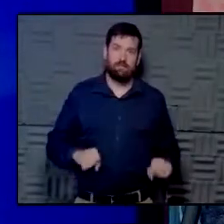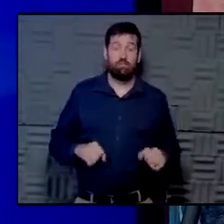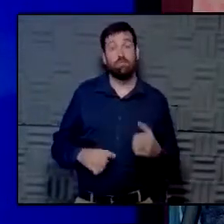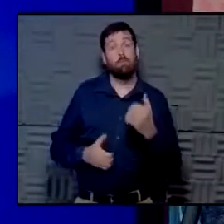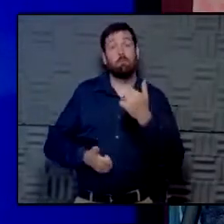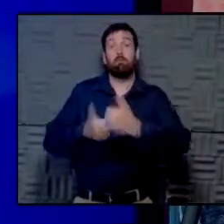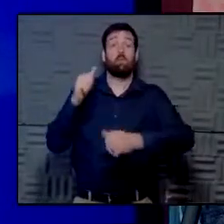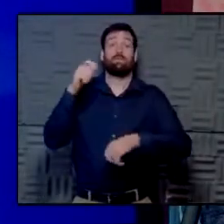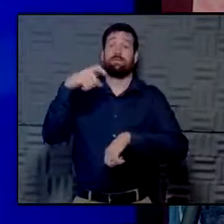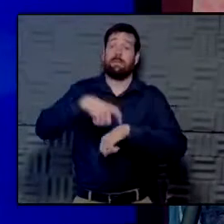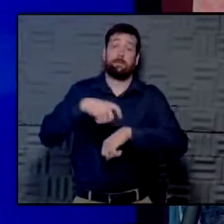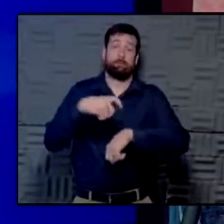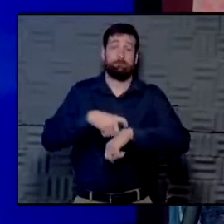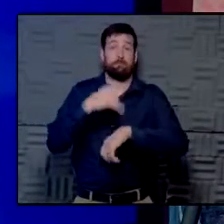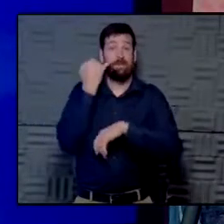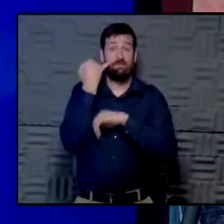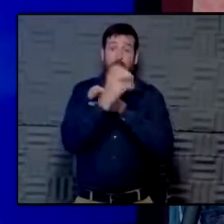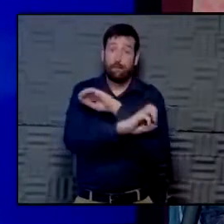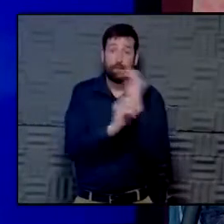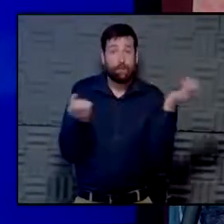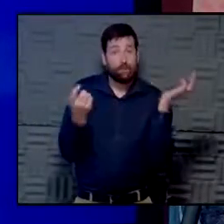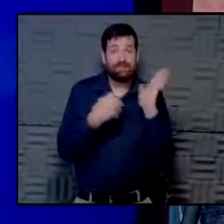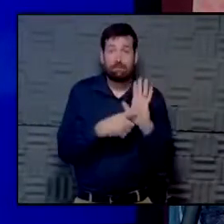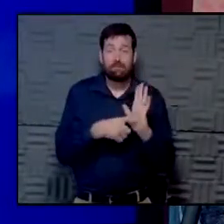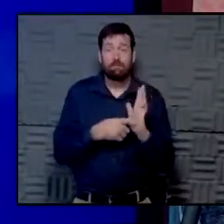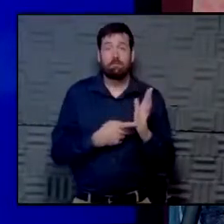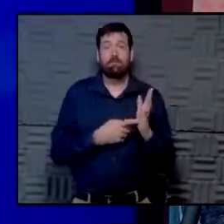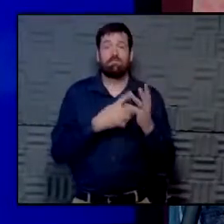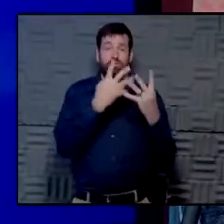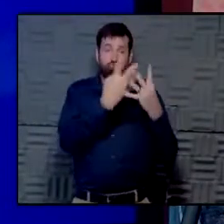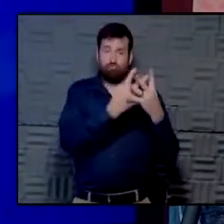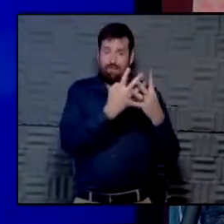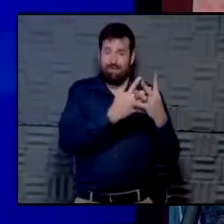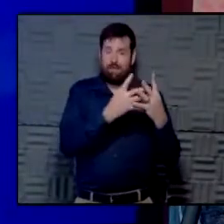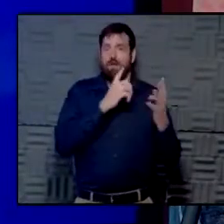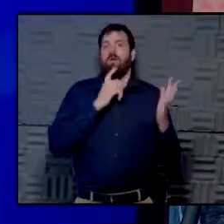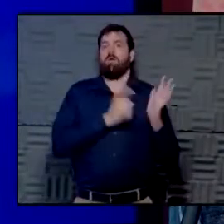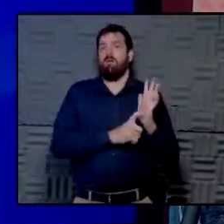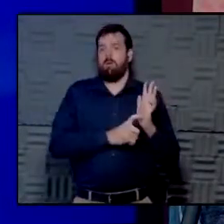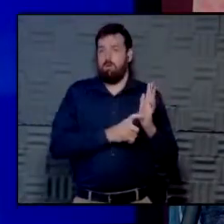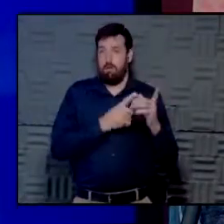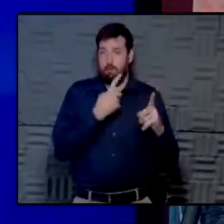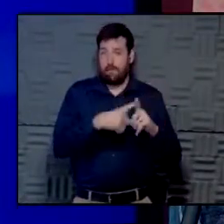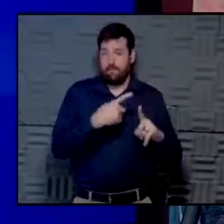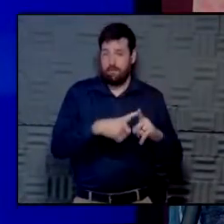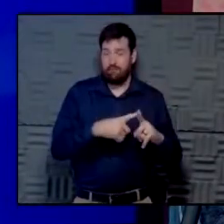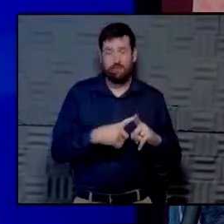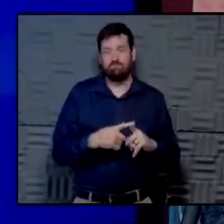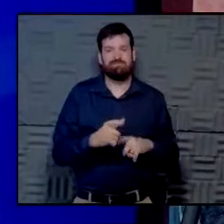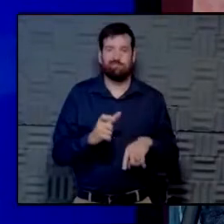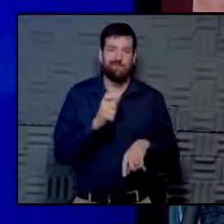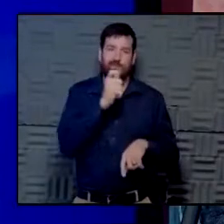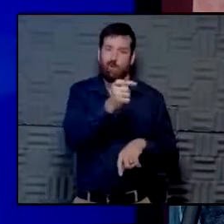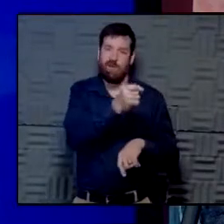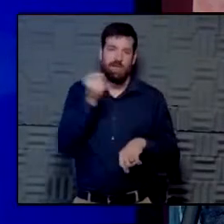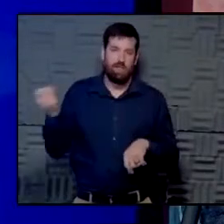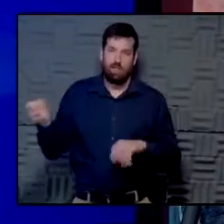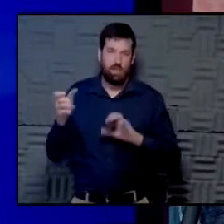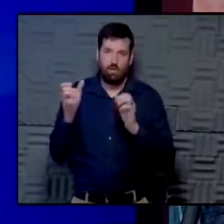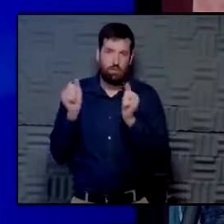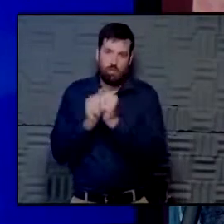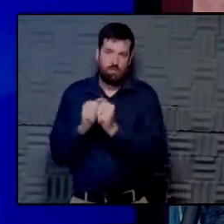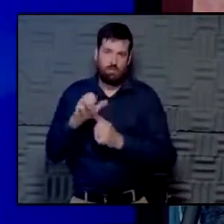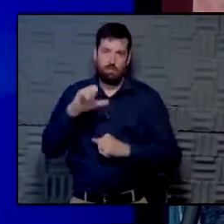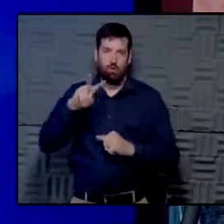cases, if you're asymptomatic and we just happen to find you as positive on our admission screen, we don't cohort you. If you're